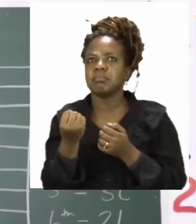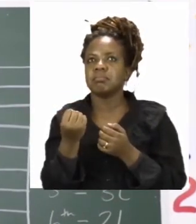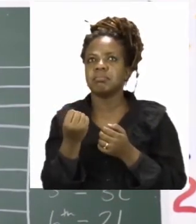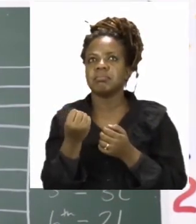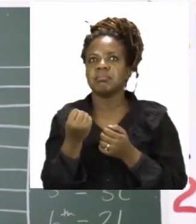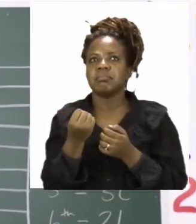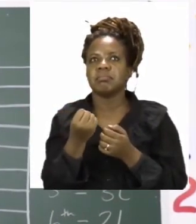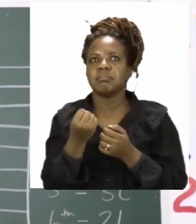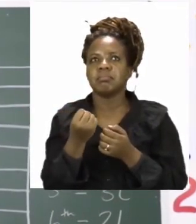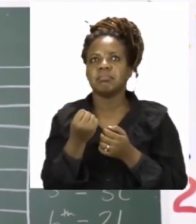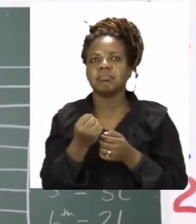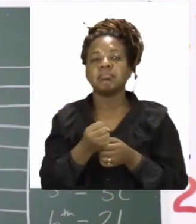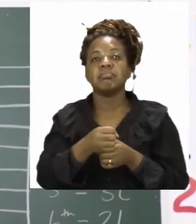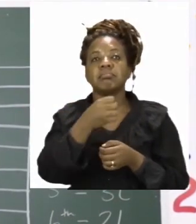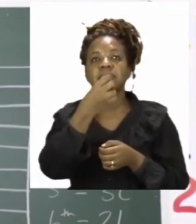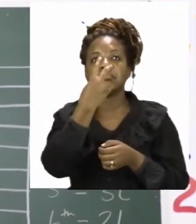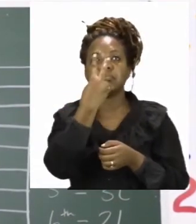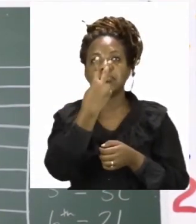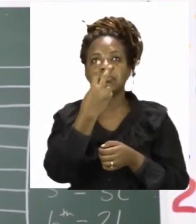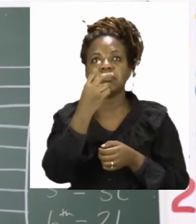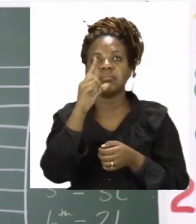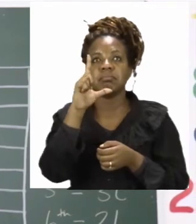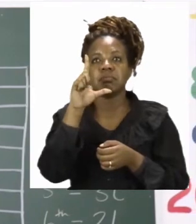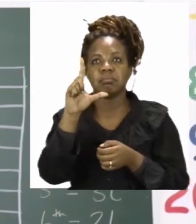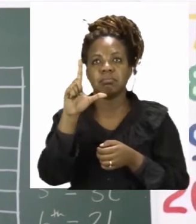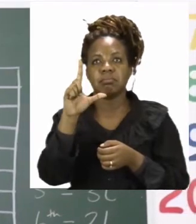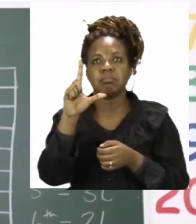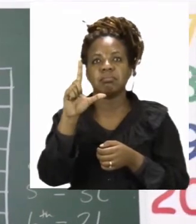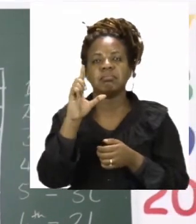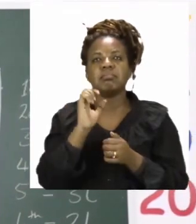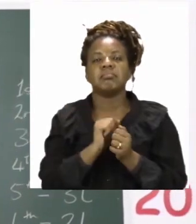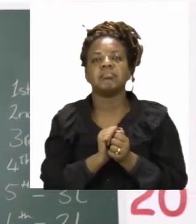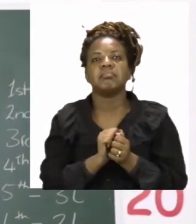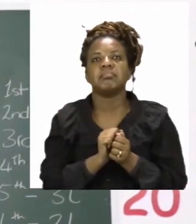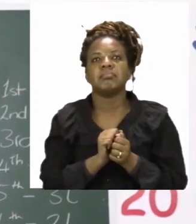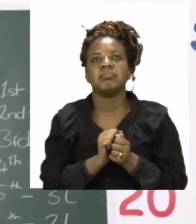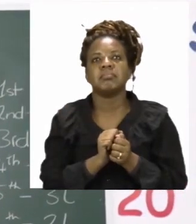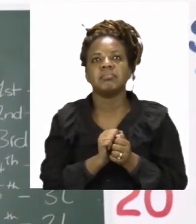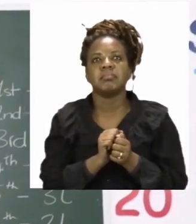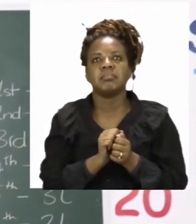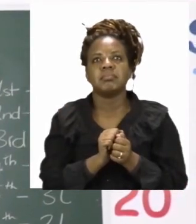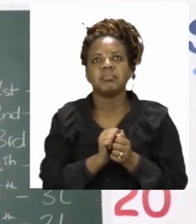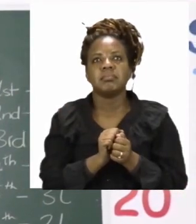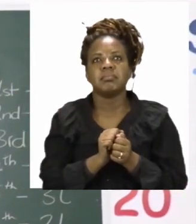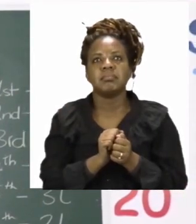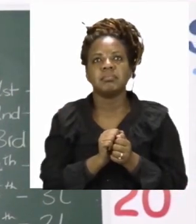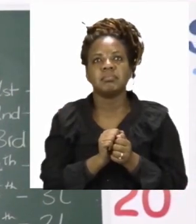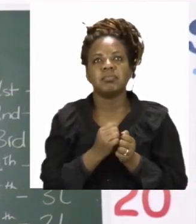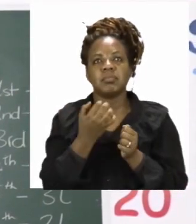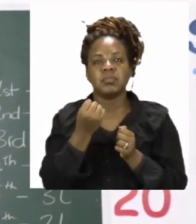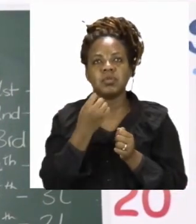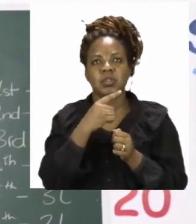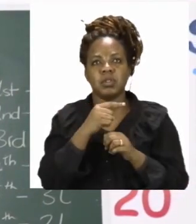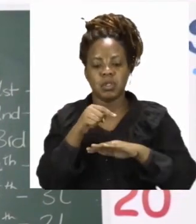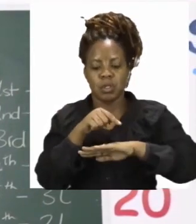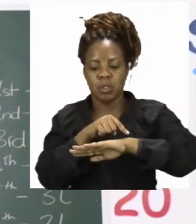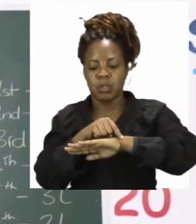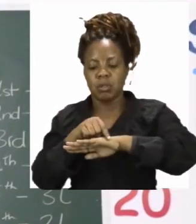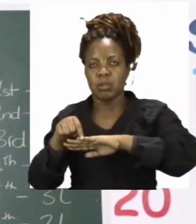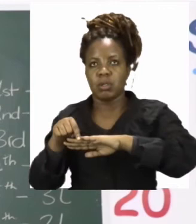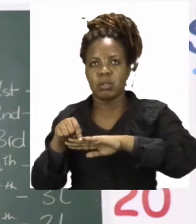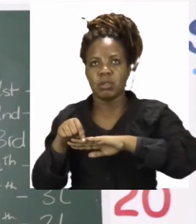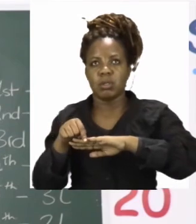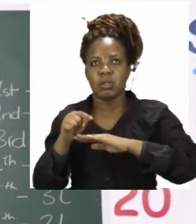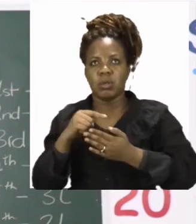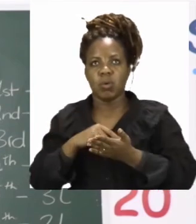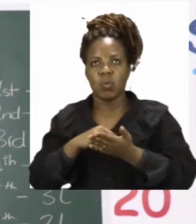2 liters of cool drink. Now, if you see on our graph, one side we have